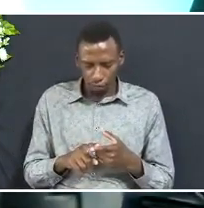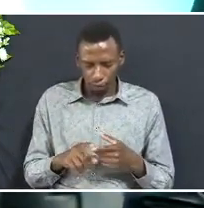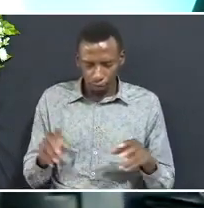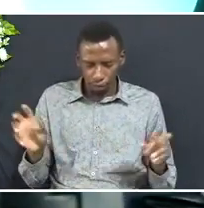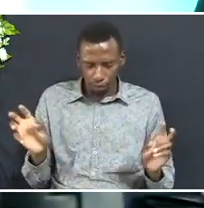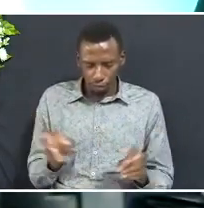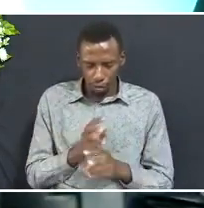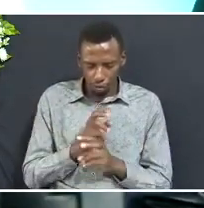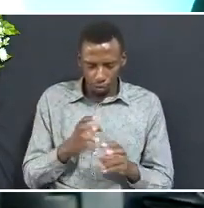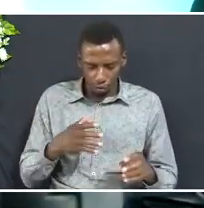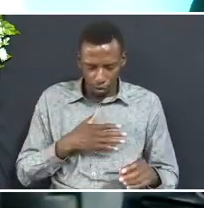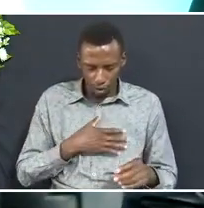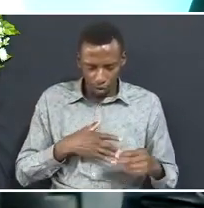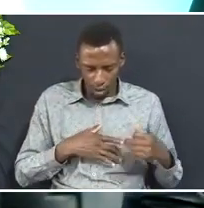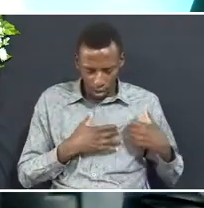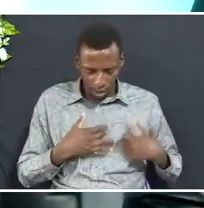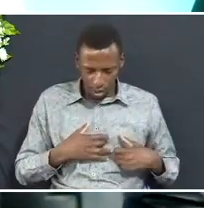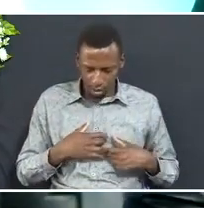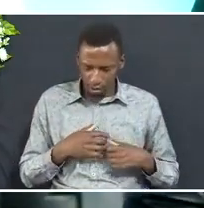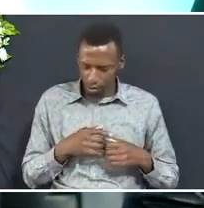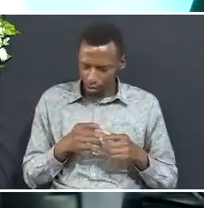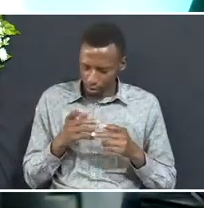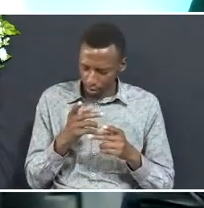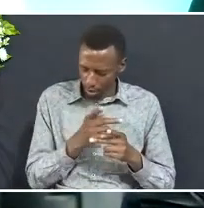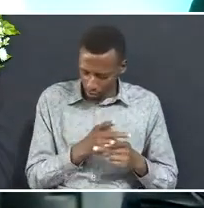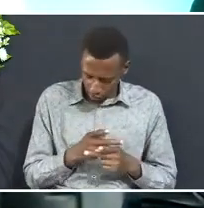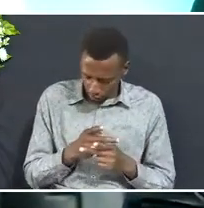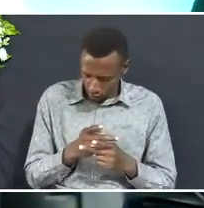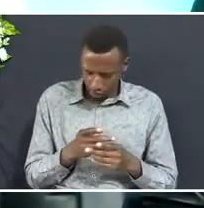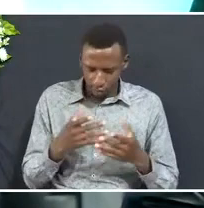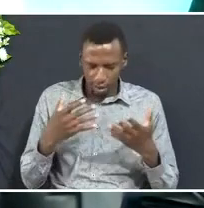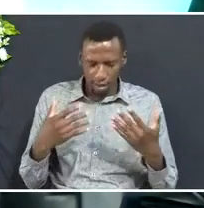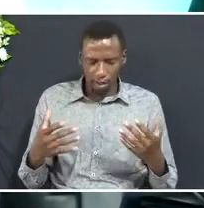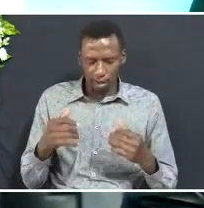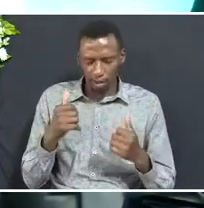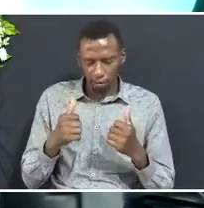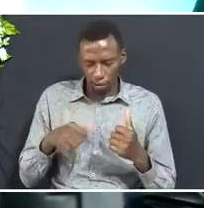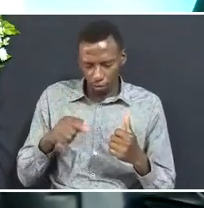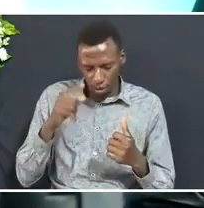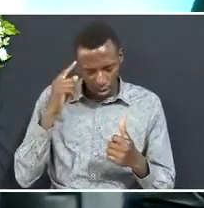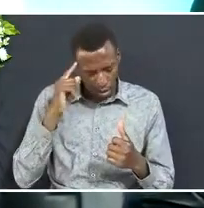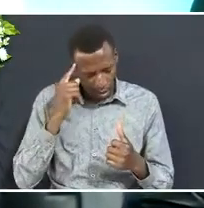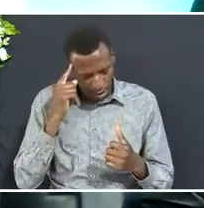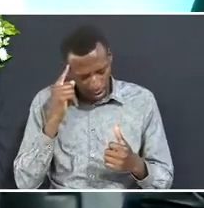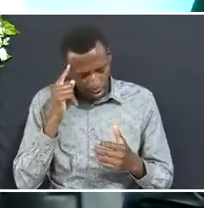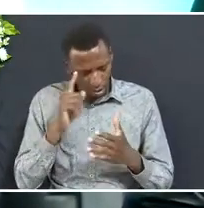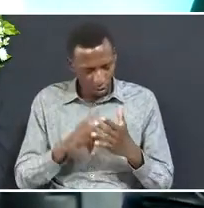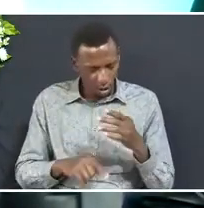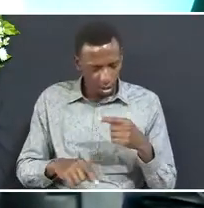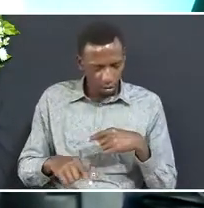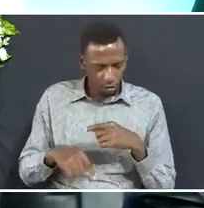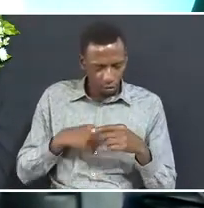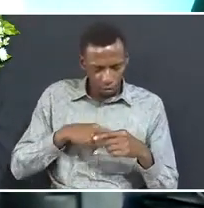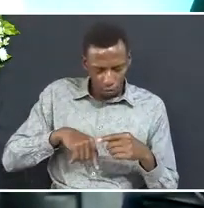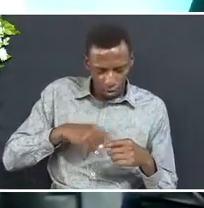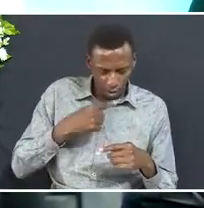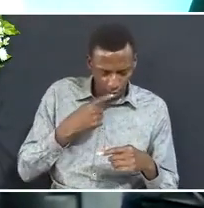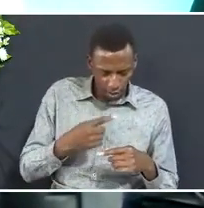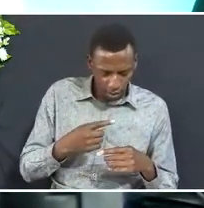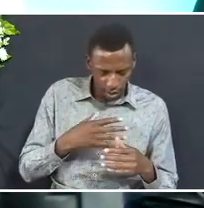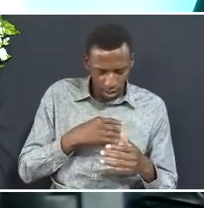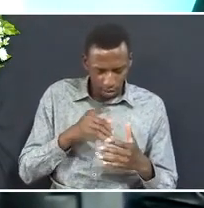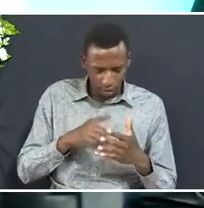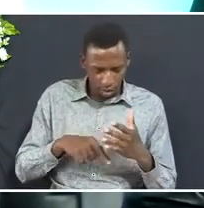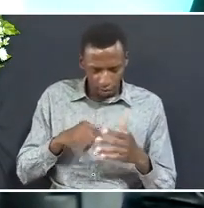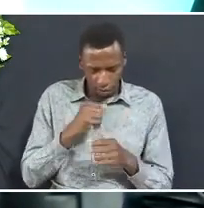our hearts with diligence. The things we think, what we say, and what we